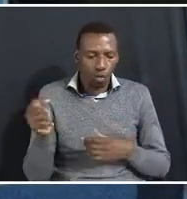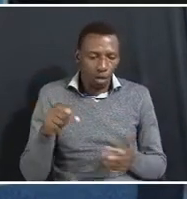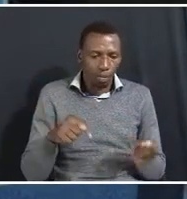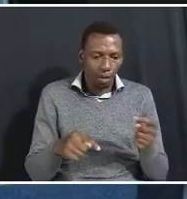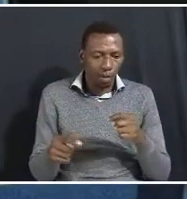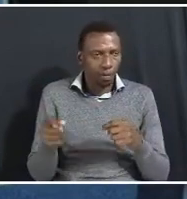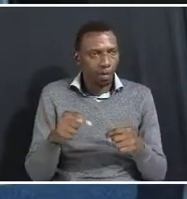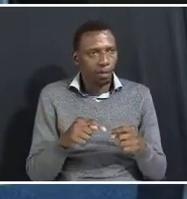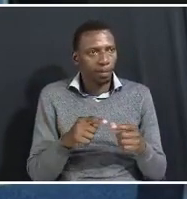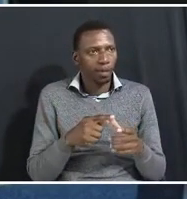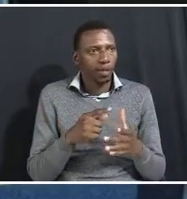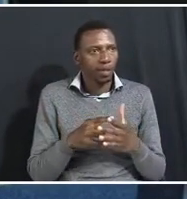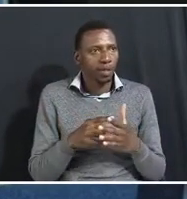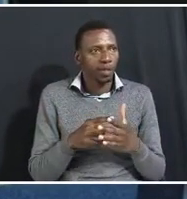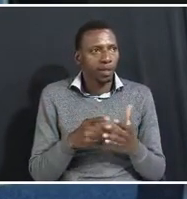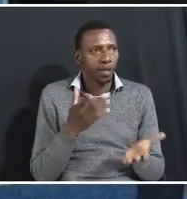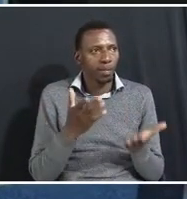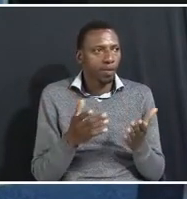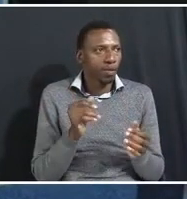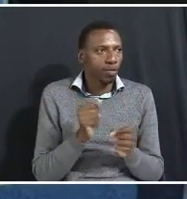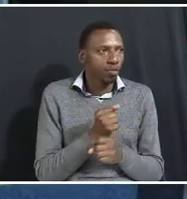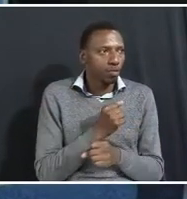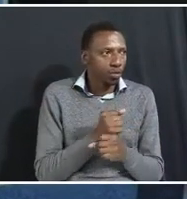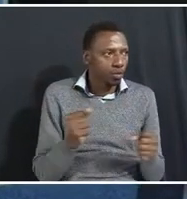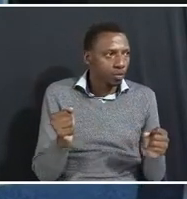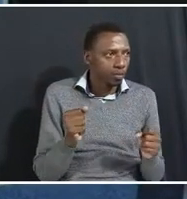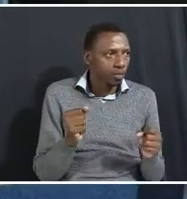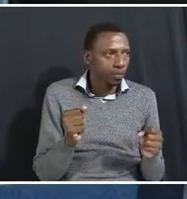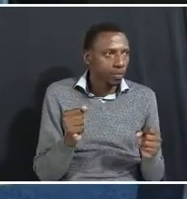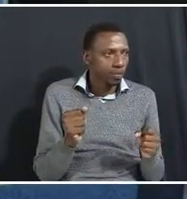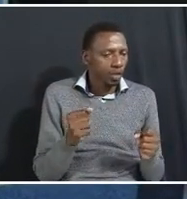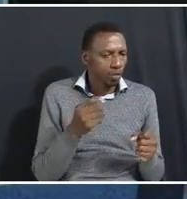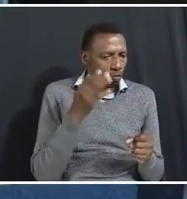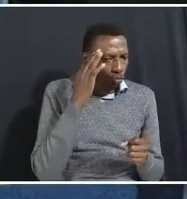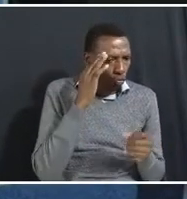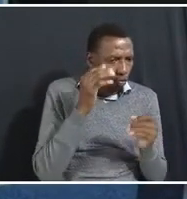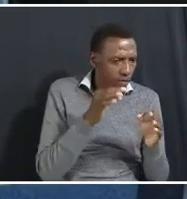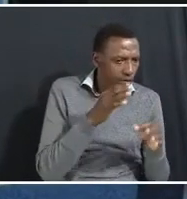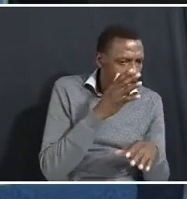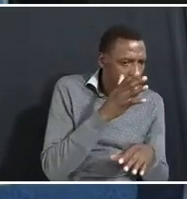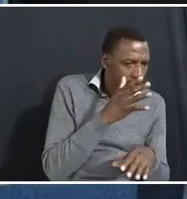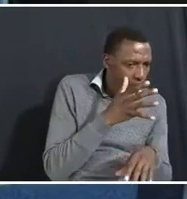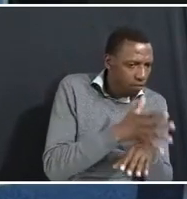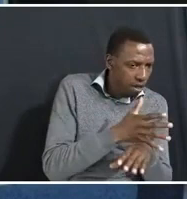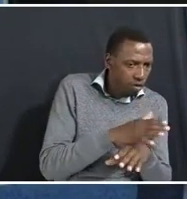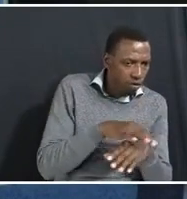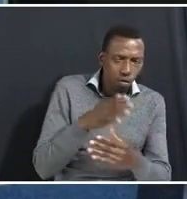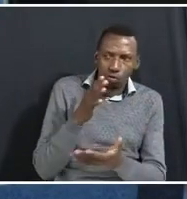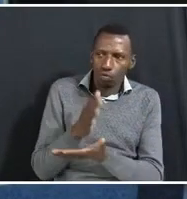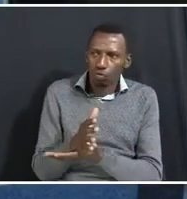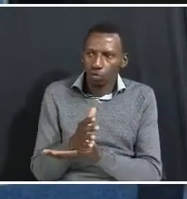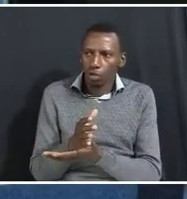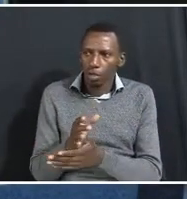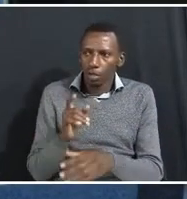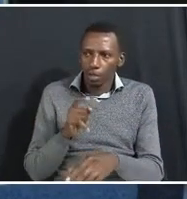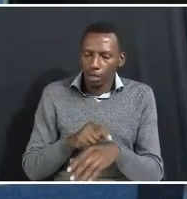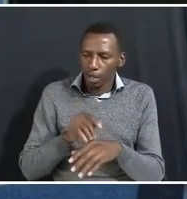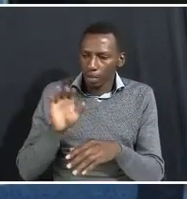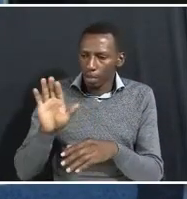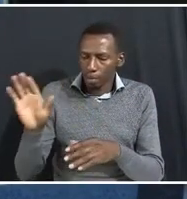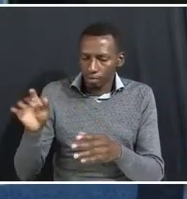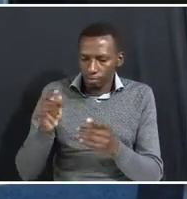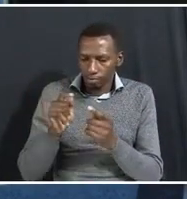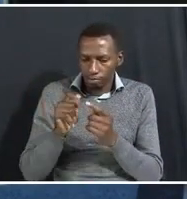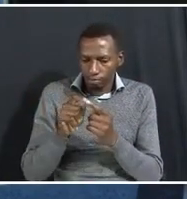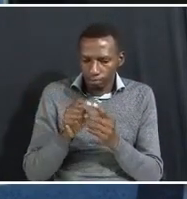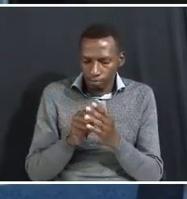and it may not be possible to ascertain if they are genuine or not. So once we capture your details, we should be able